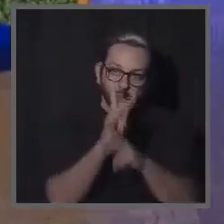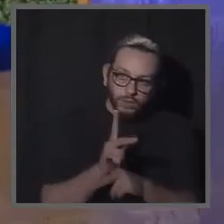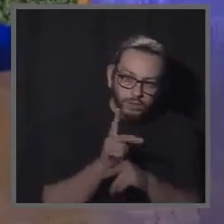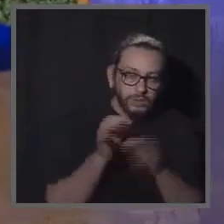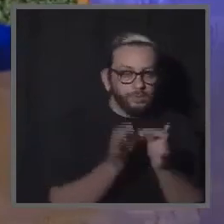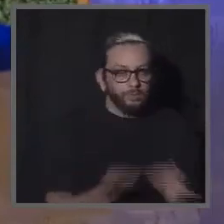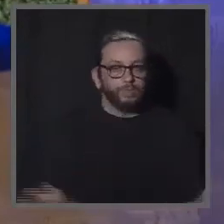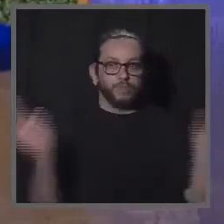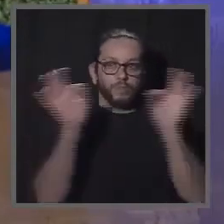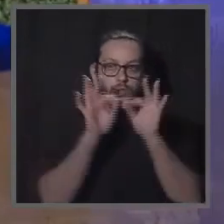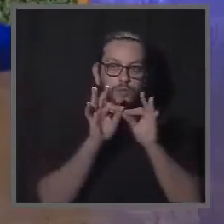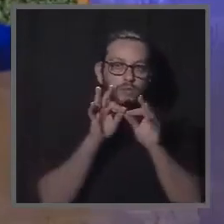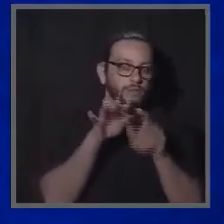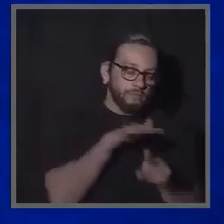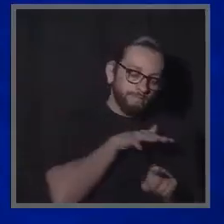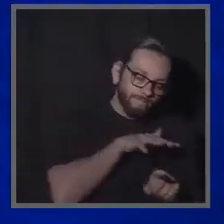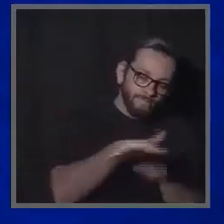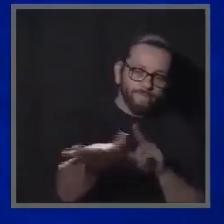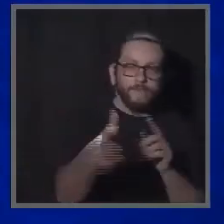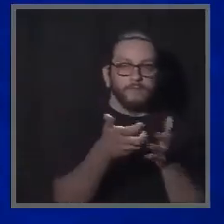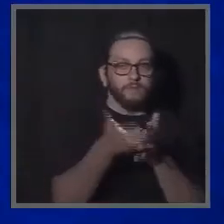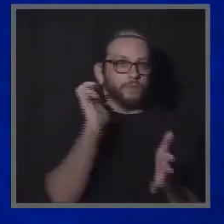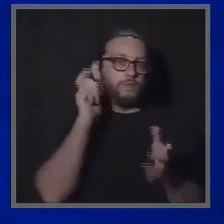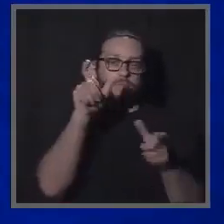for everyone and for the whole society.